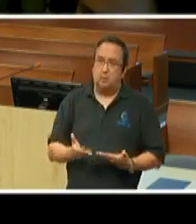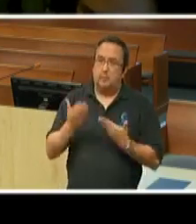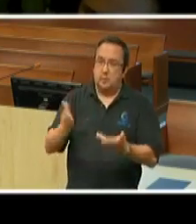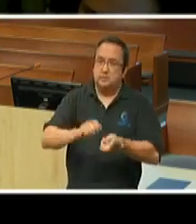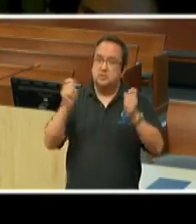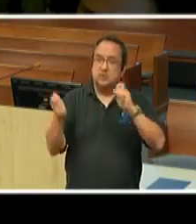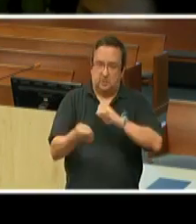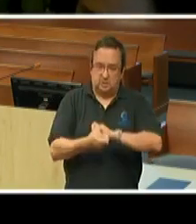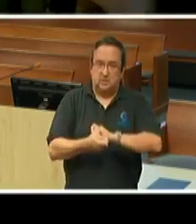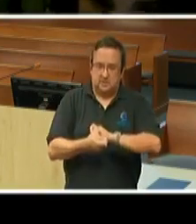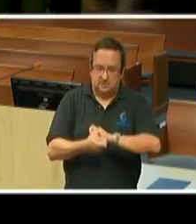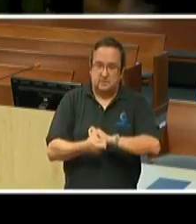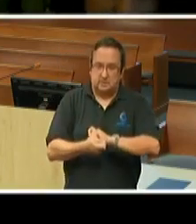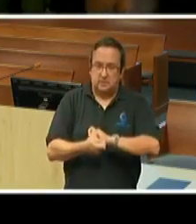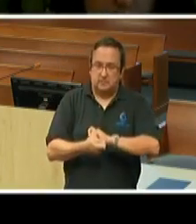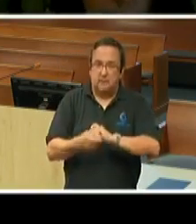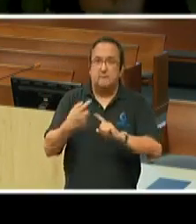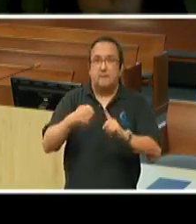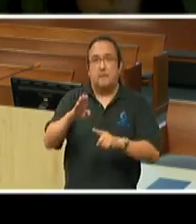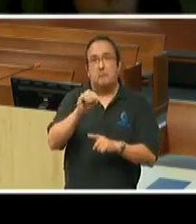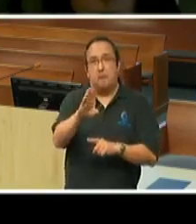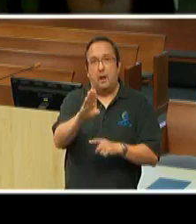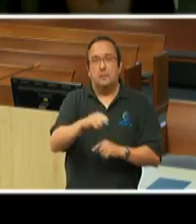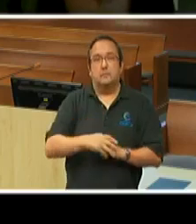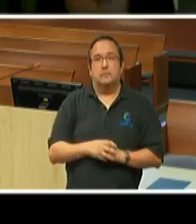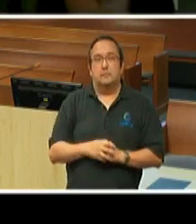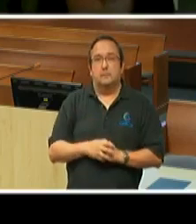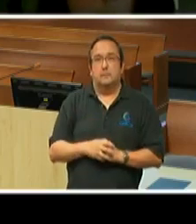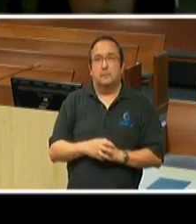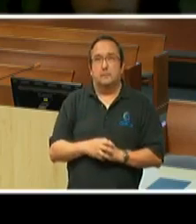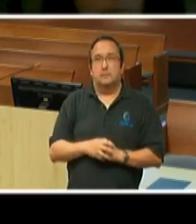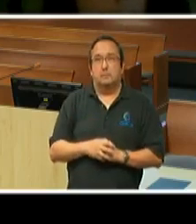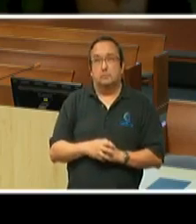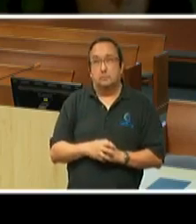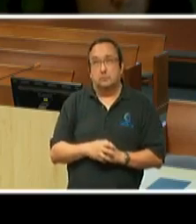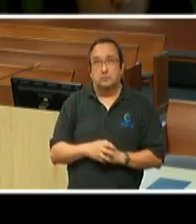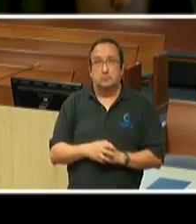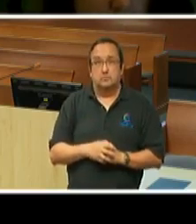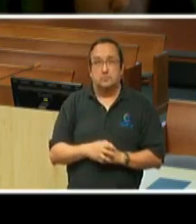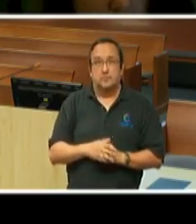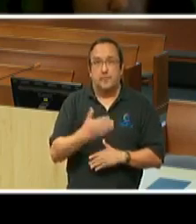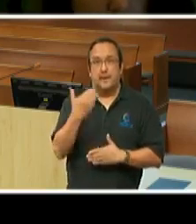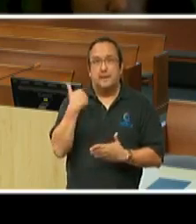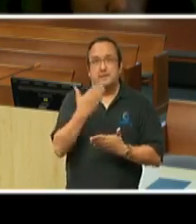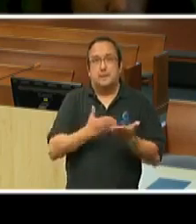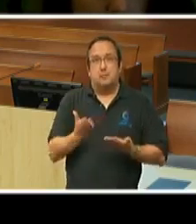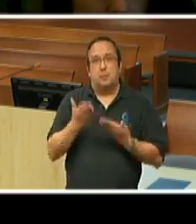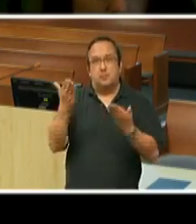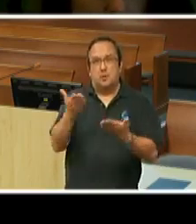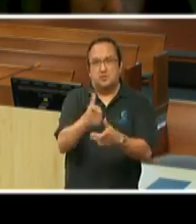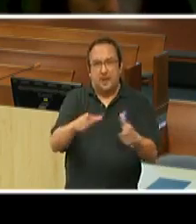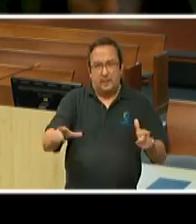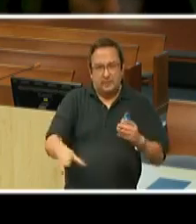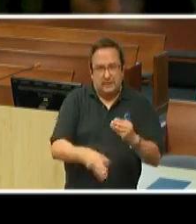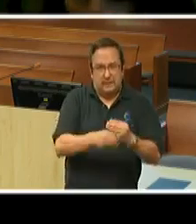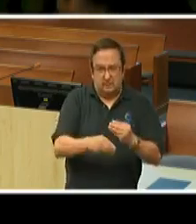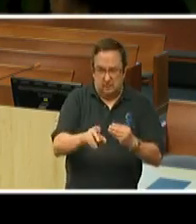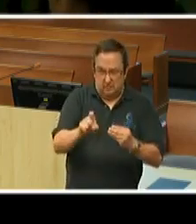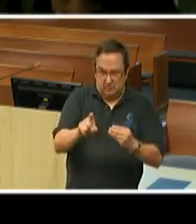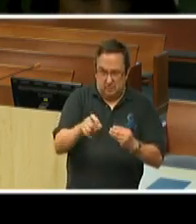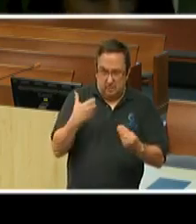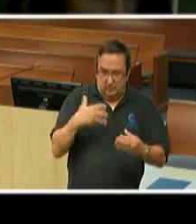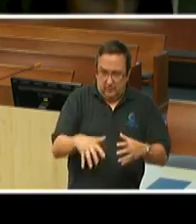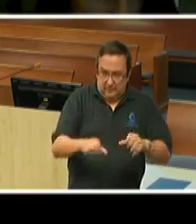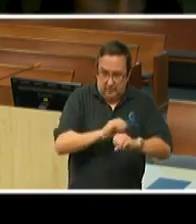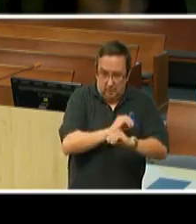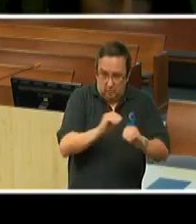changes that I think came from Bob, who had some proposed language. If we take no action,